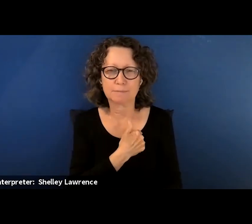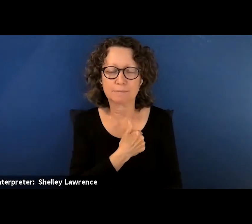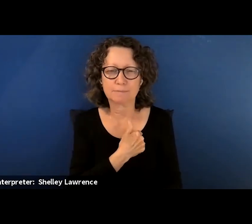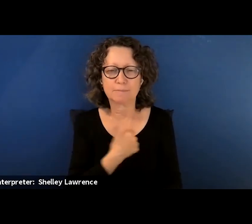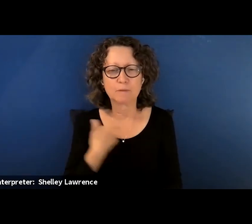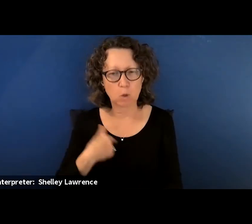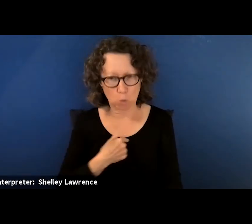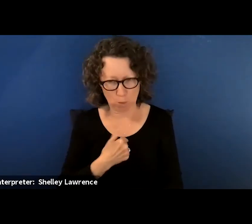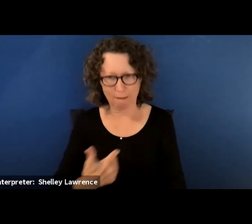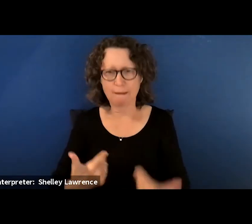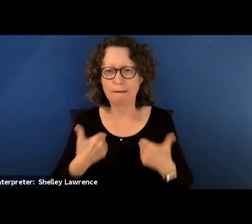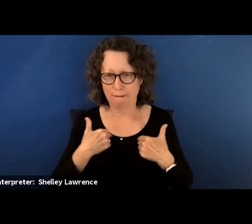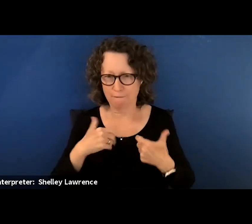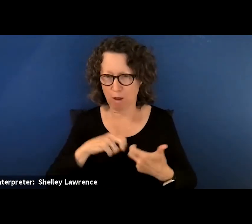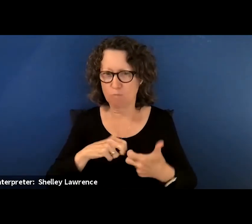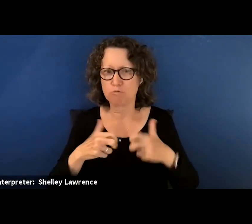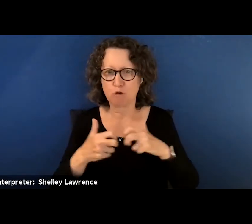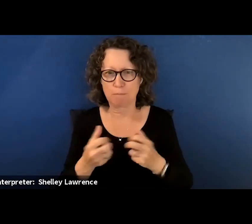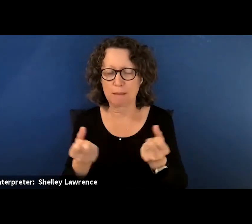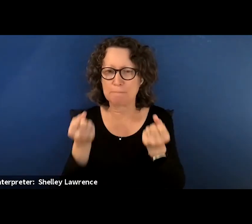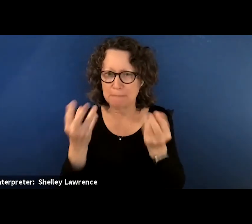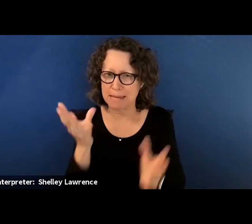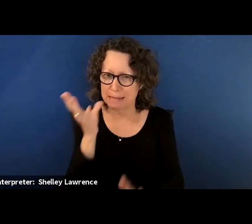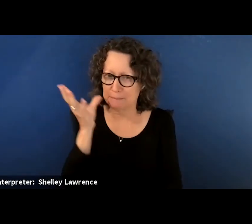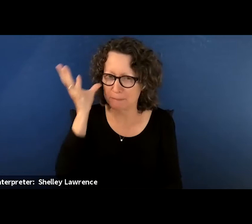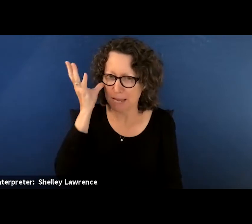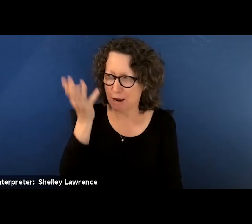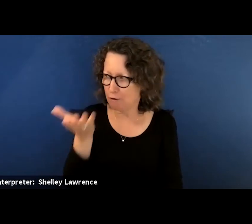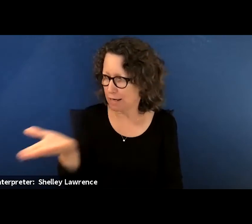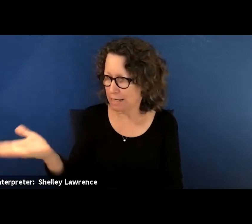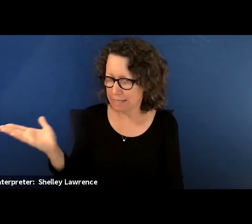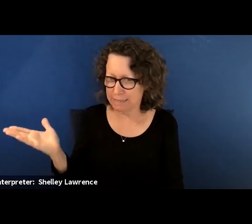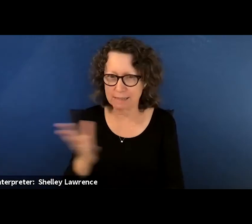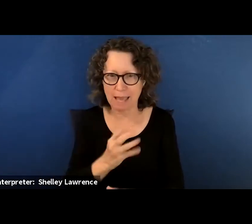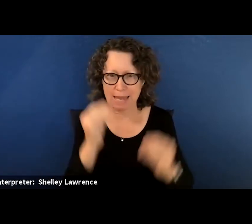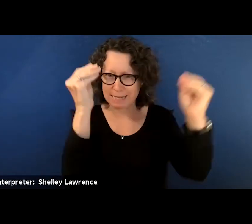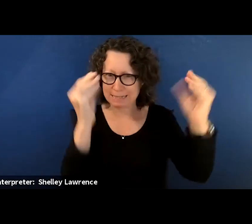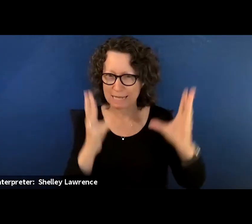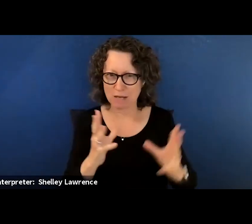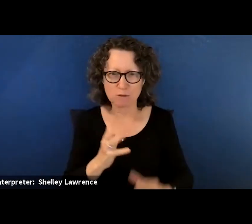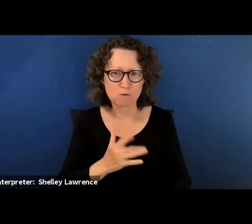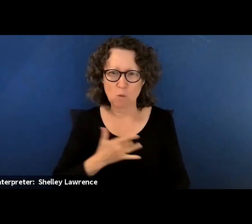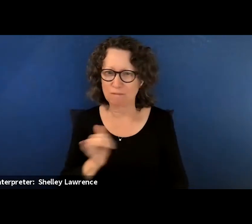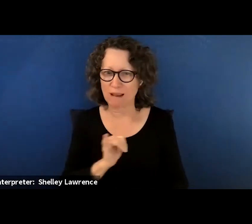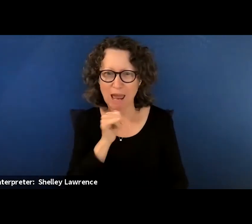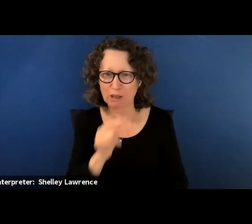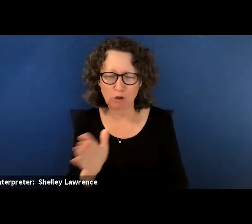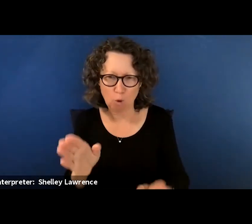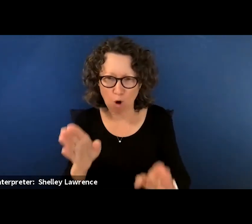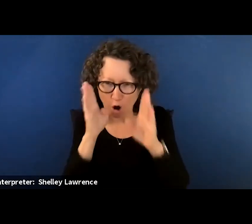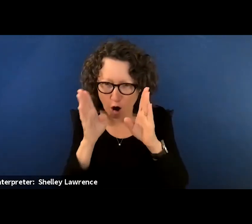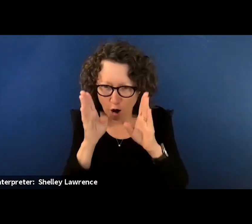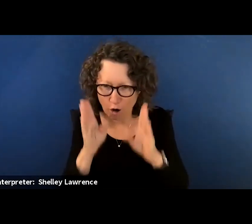We do have a problem. Many parents and teachers don't feel like you're listening to them. The more that we